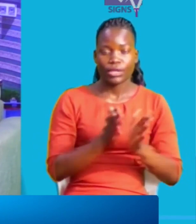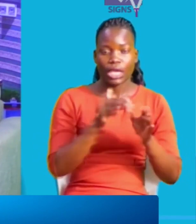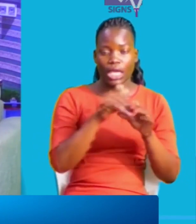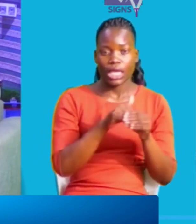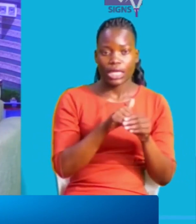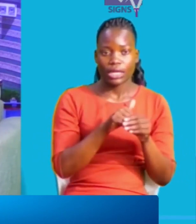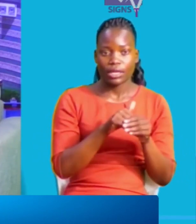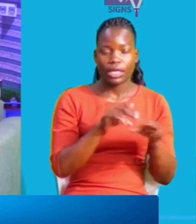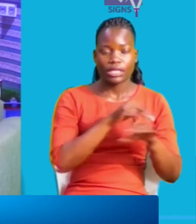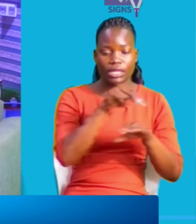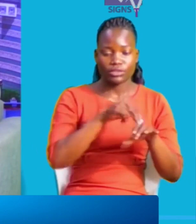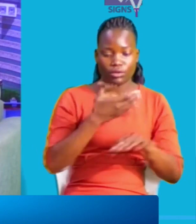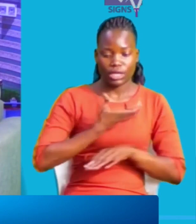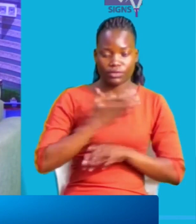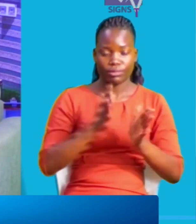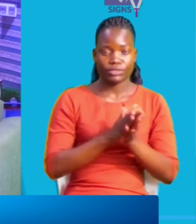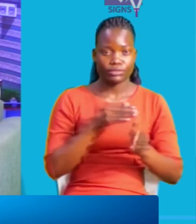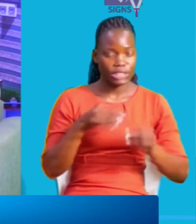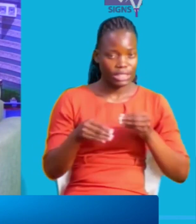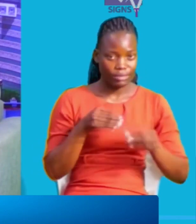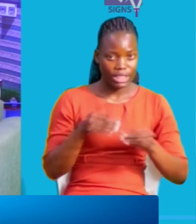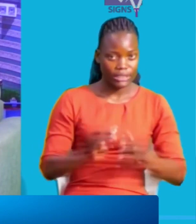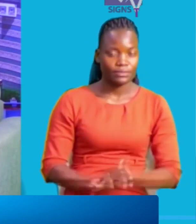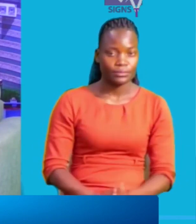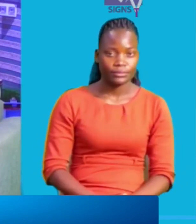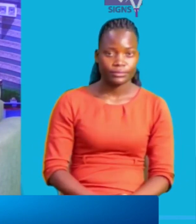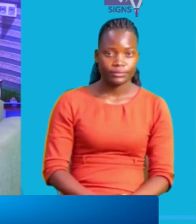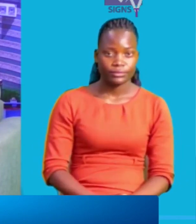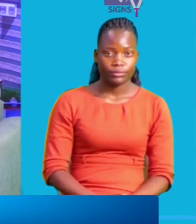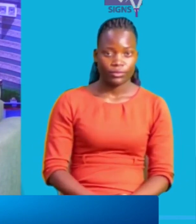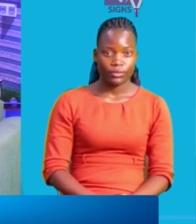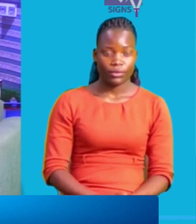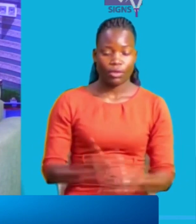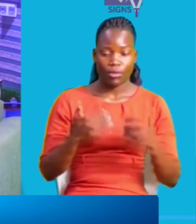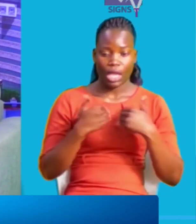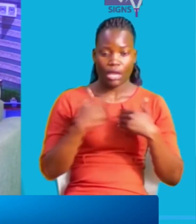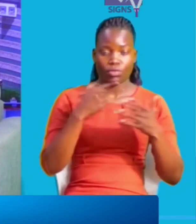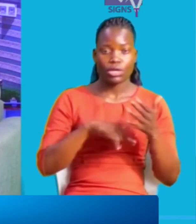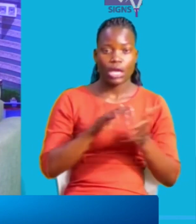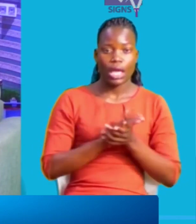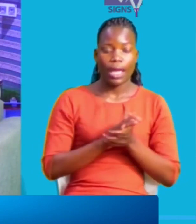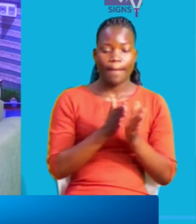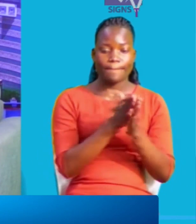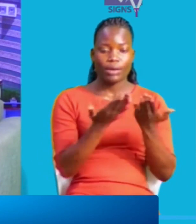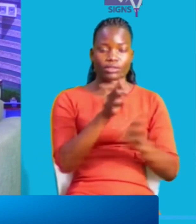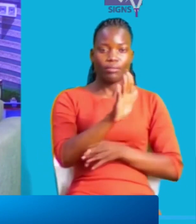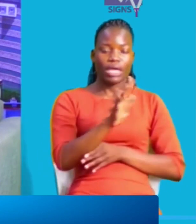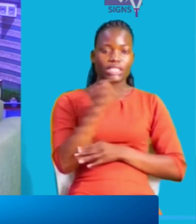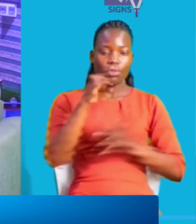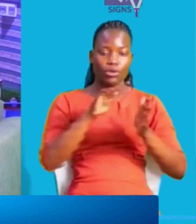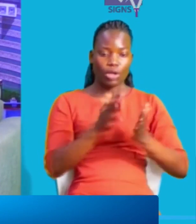within the National Council for Persons with Disability. Yes. There are some of the approaches. They might say that they